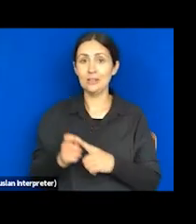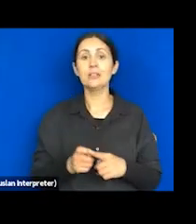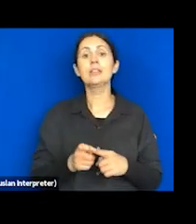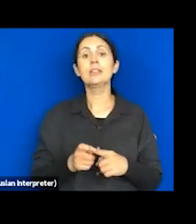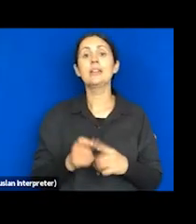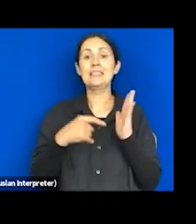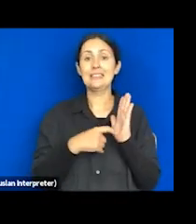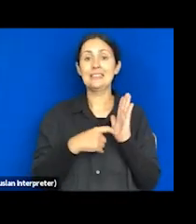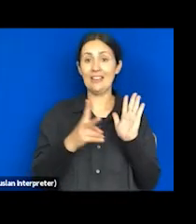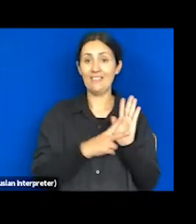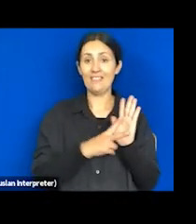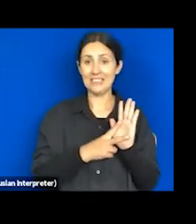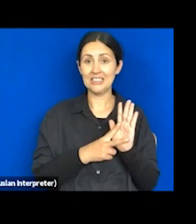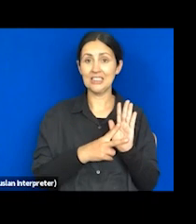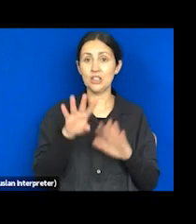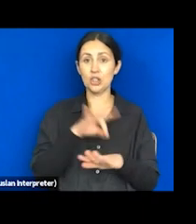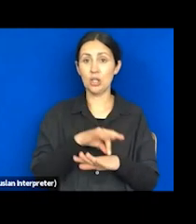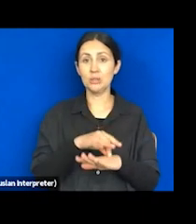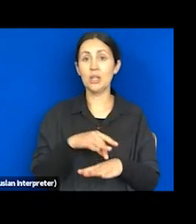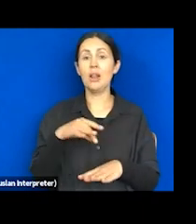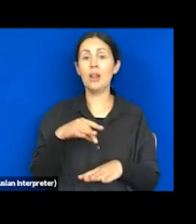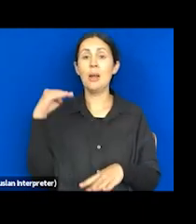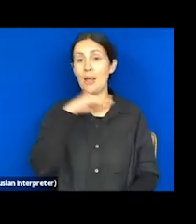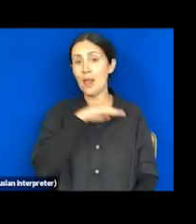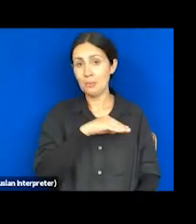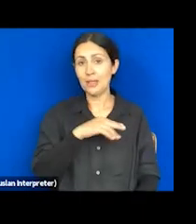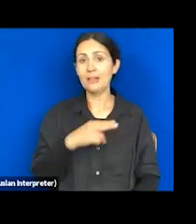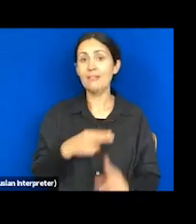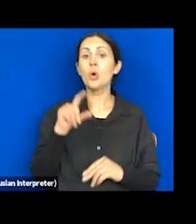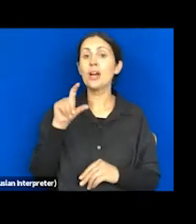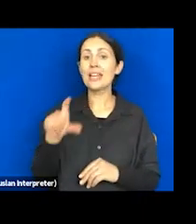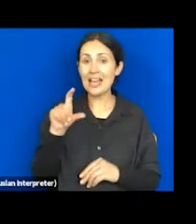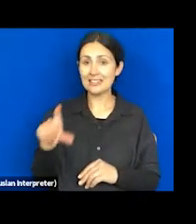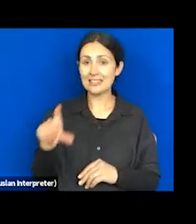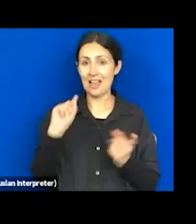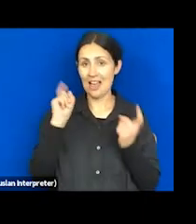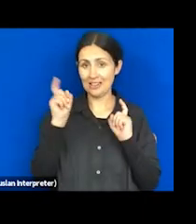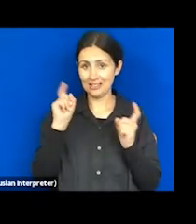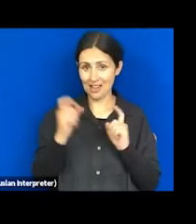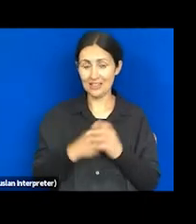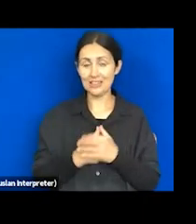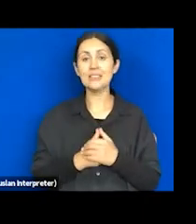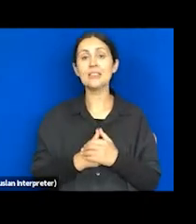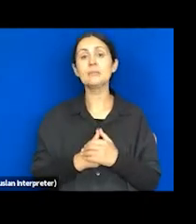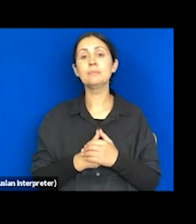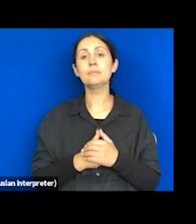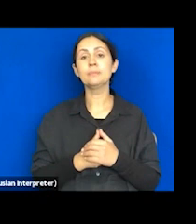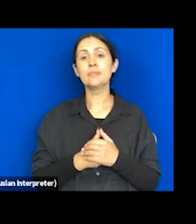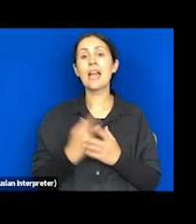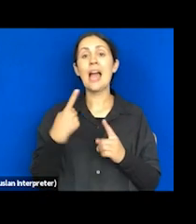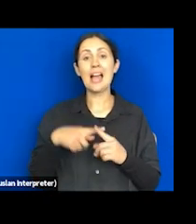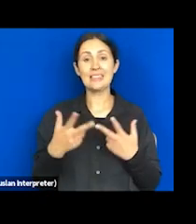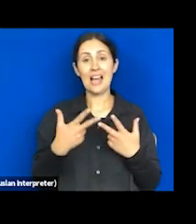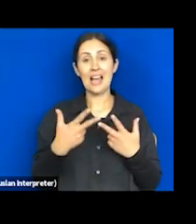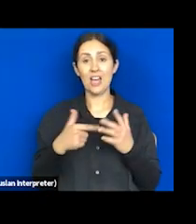a psychedelic psychotherapy study for cancer-related anxiety led by Mark Ross, and a study for